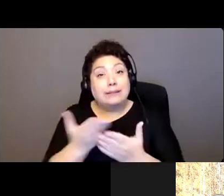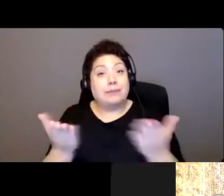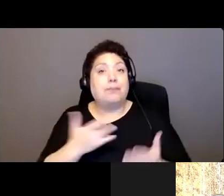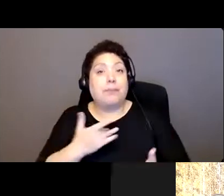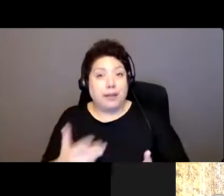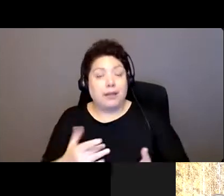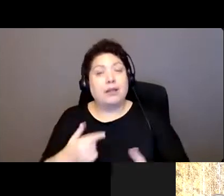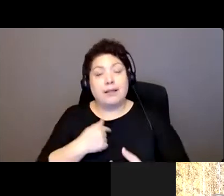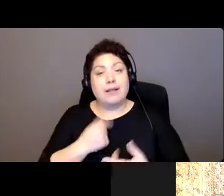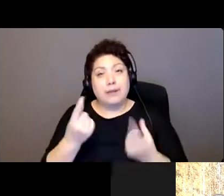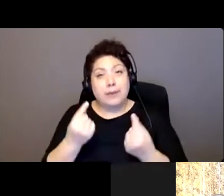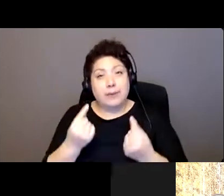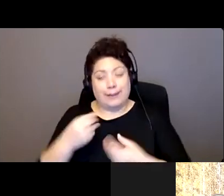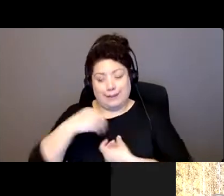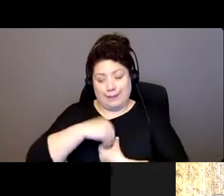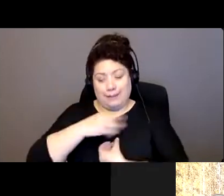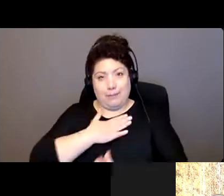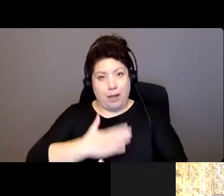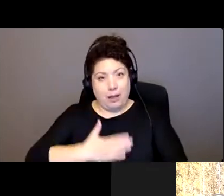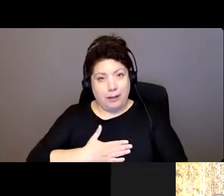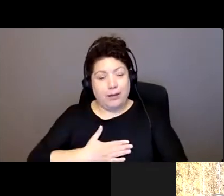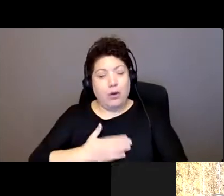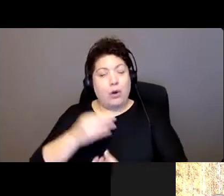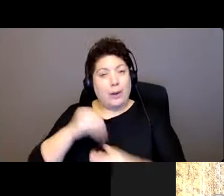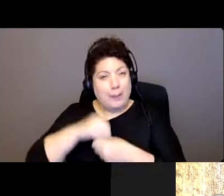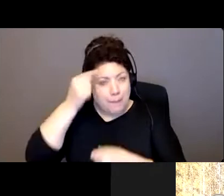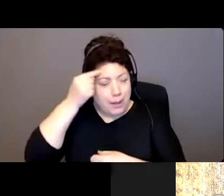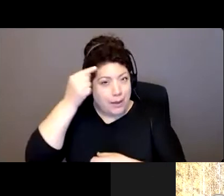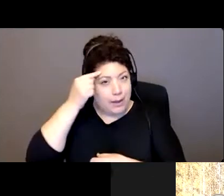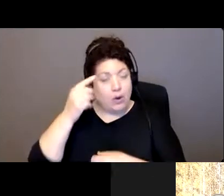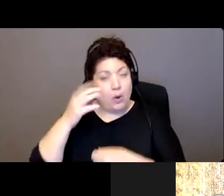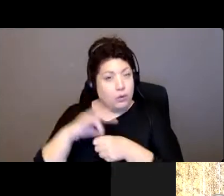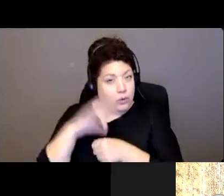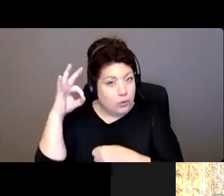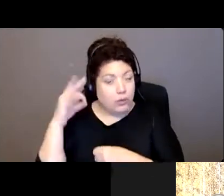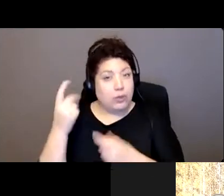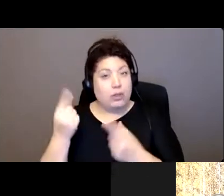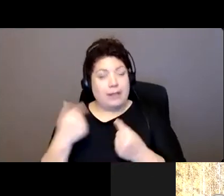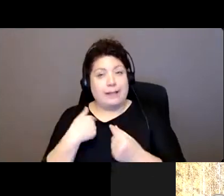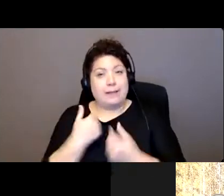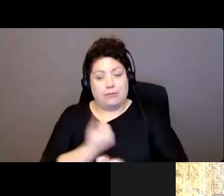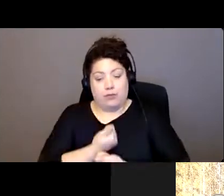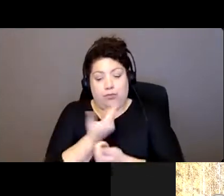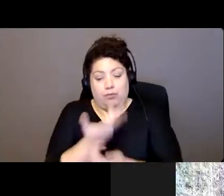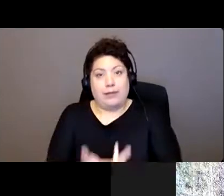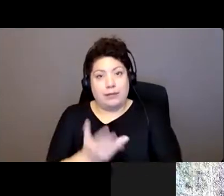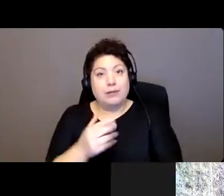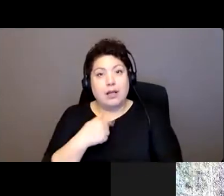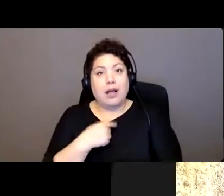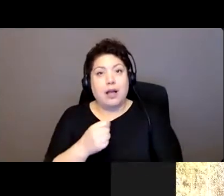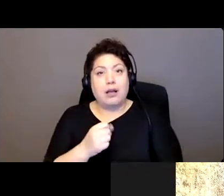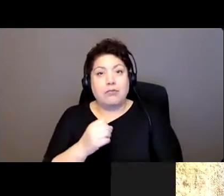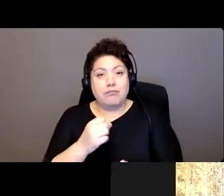their body, mind, and soul. You put it out on paper, and you leave it out there,